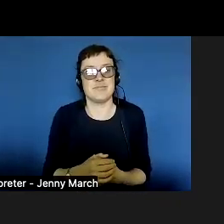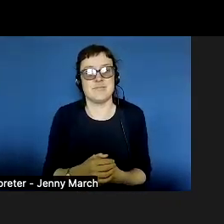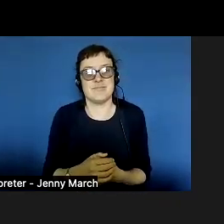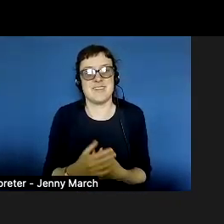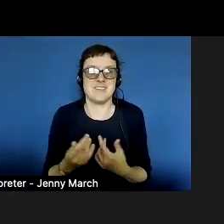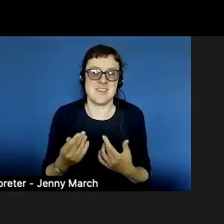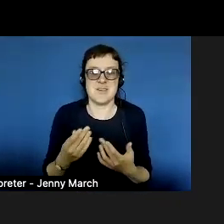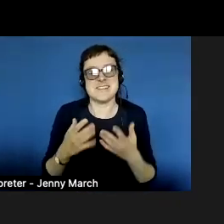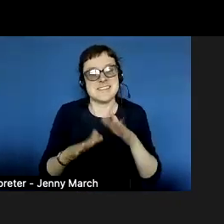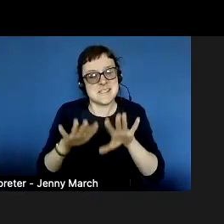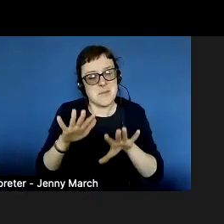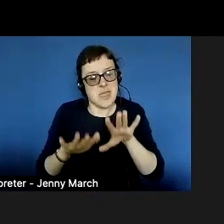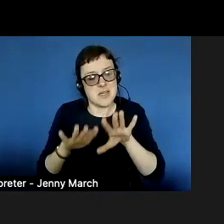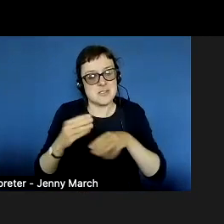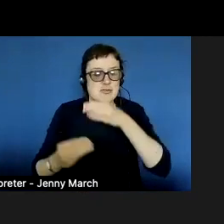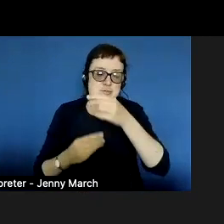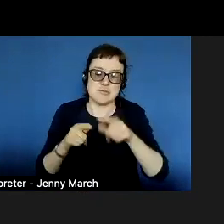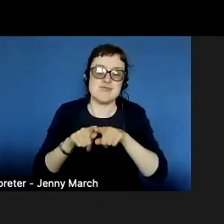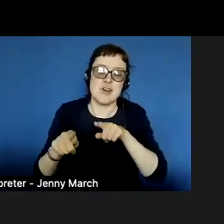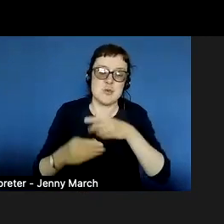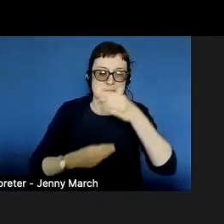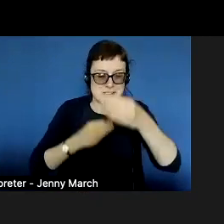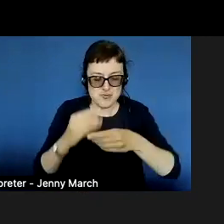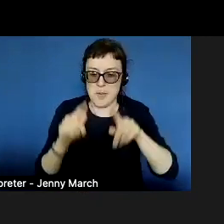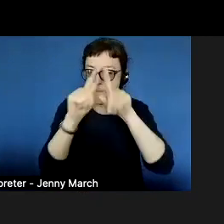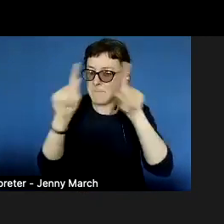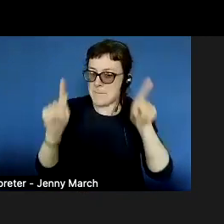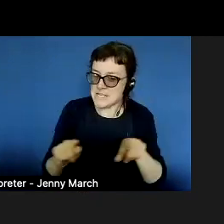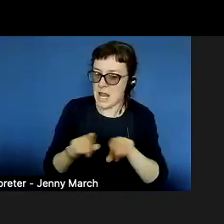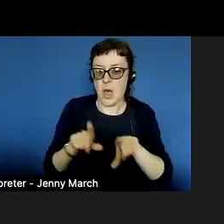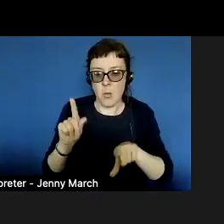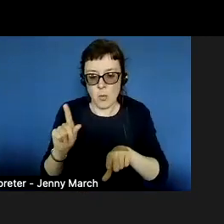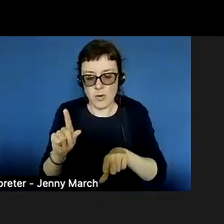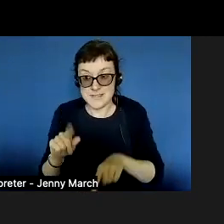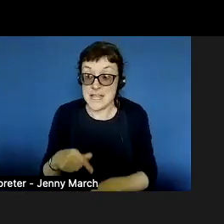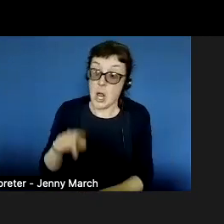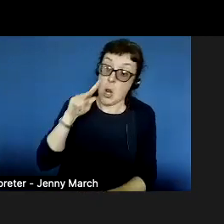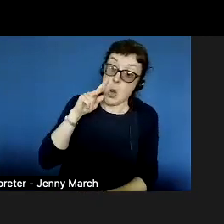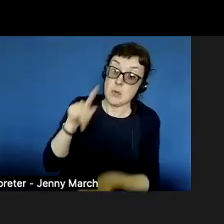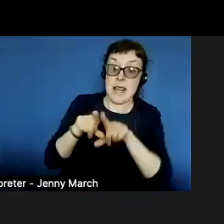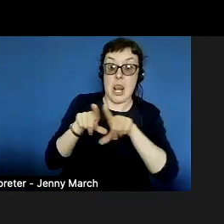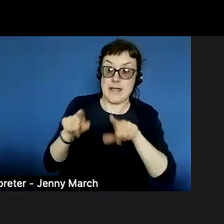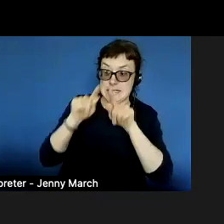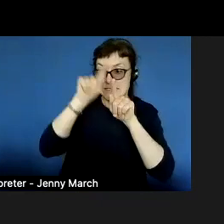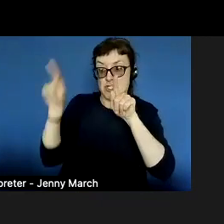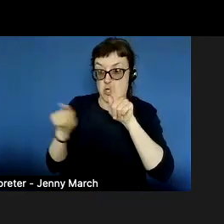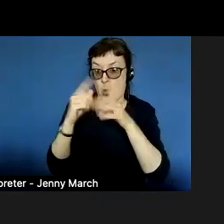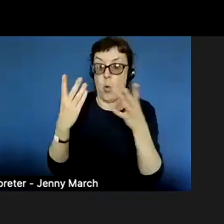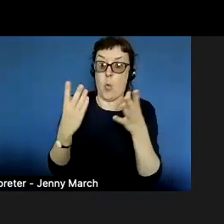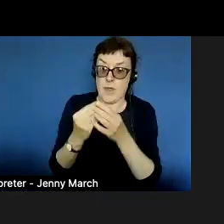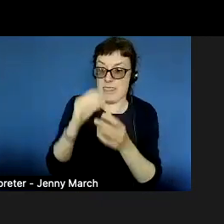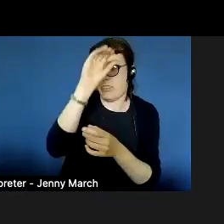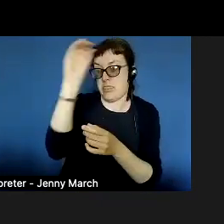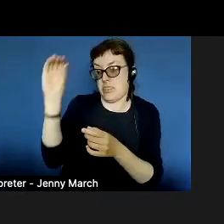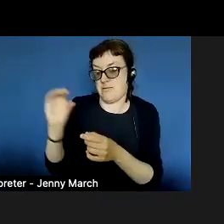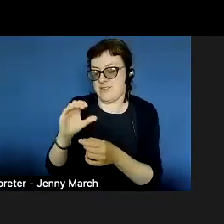thing with description, we tried to just describe as much as we could see. What looks like a circle surrounded by something, like, but tried to be very